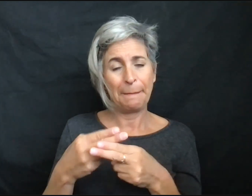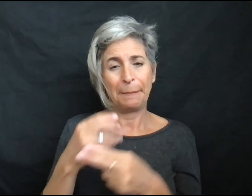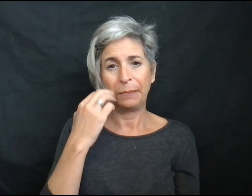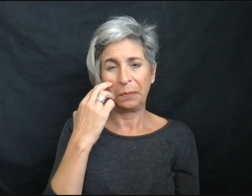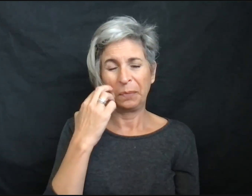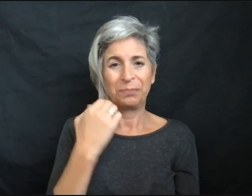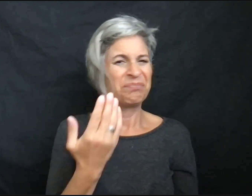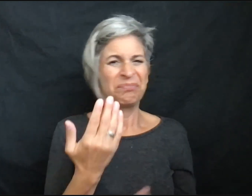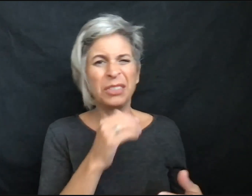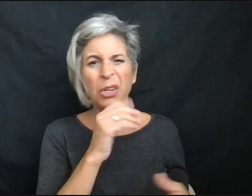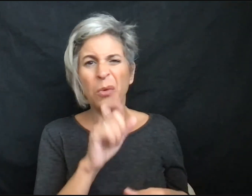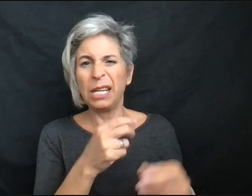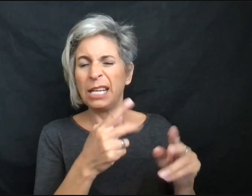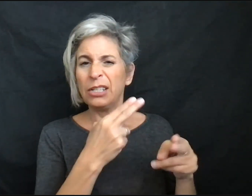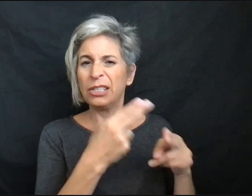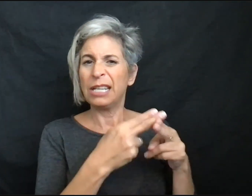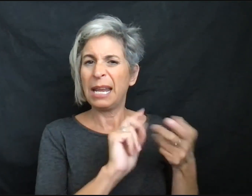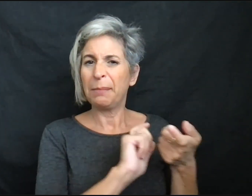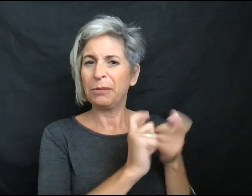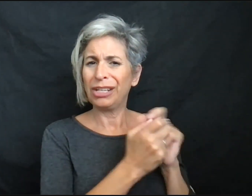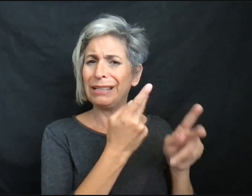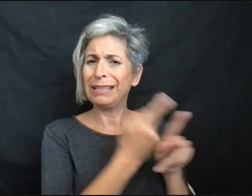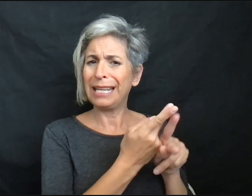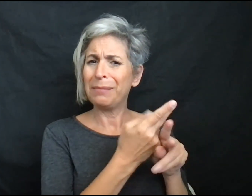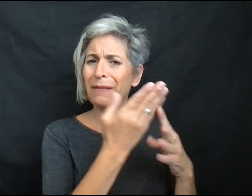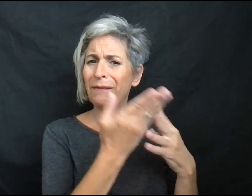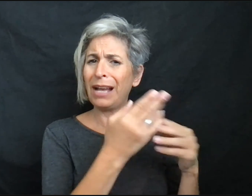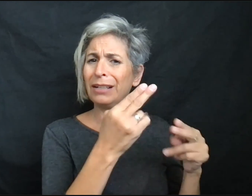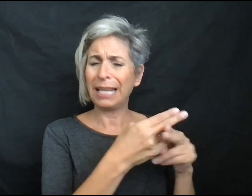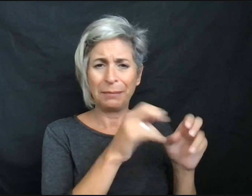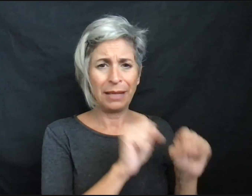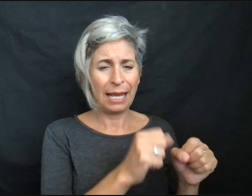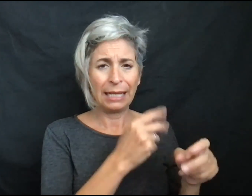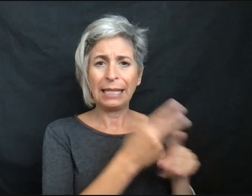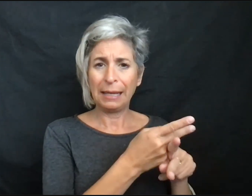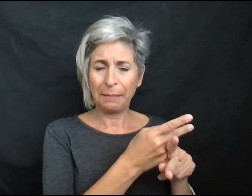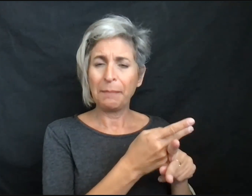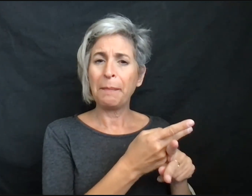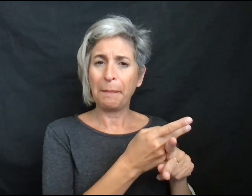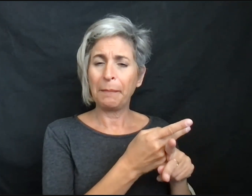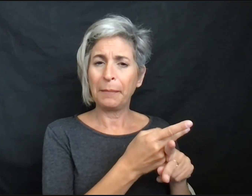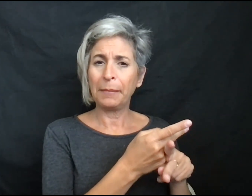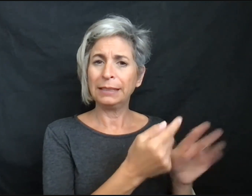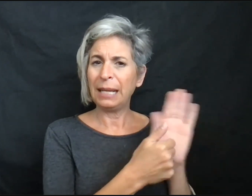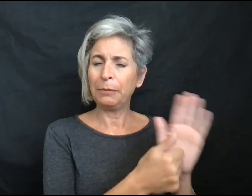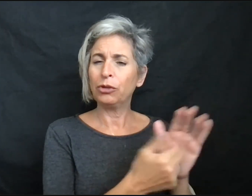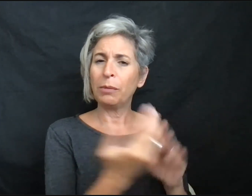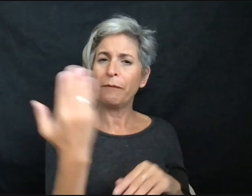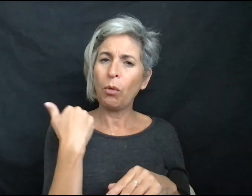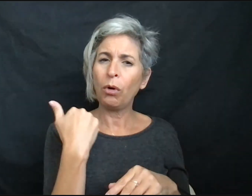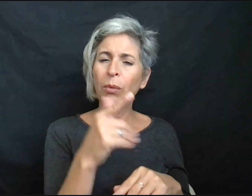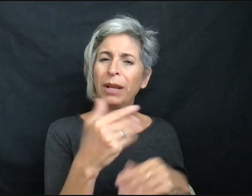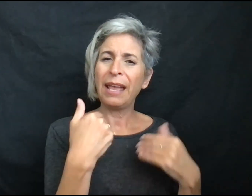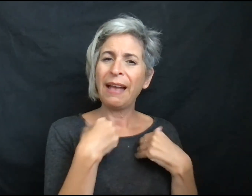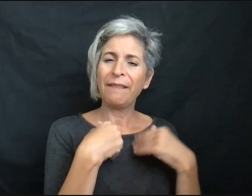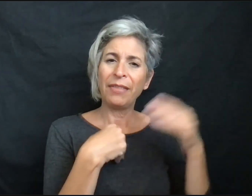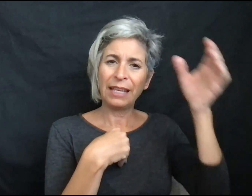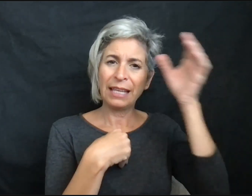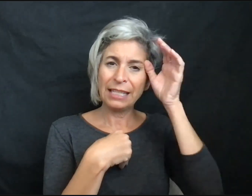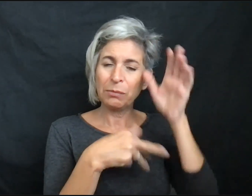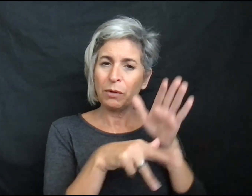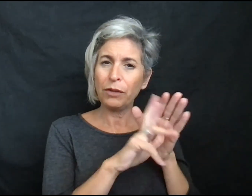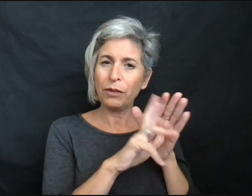You don't need to rename the files. You can keep the same file name. As we demonstrated to you, we have the concept of review